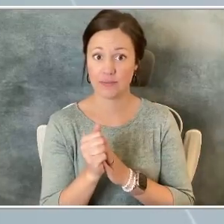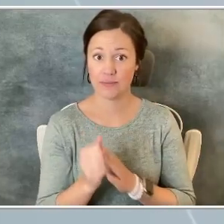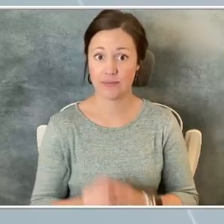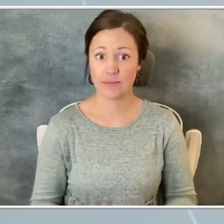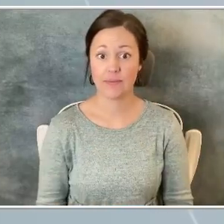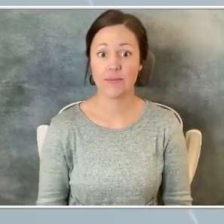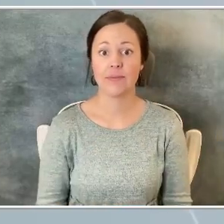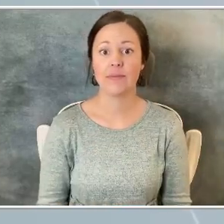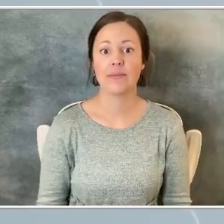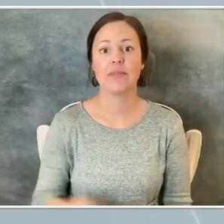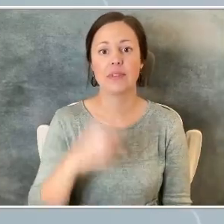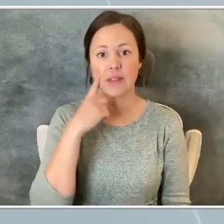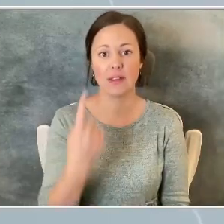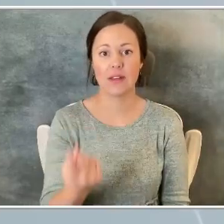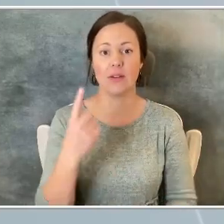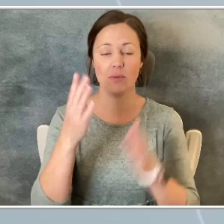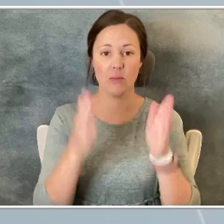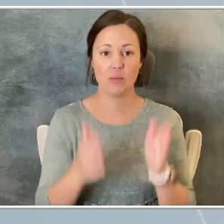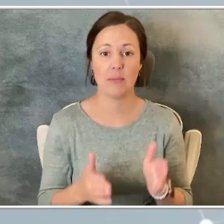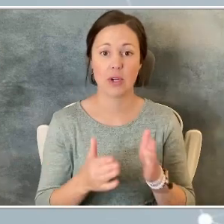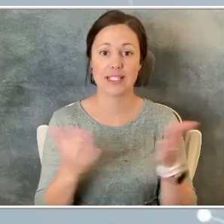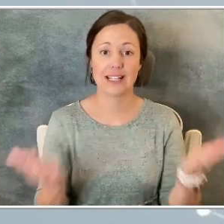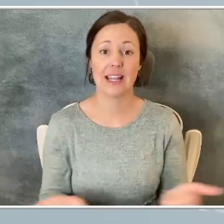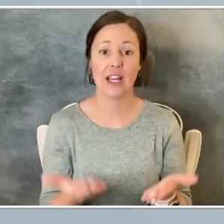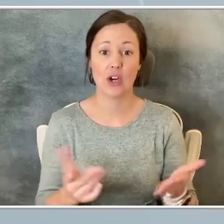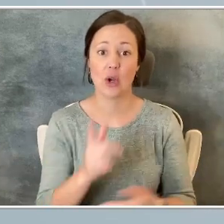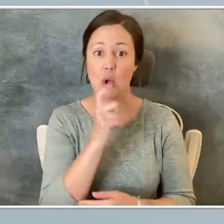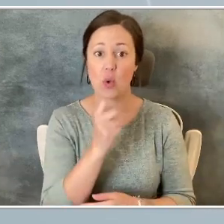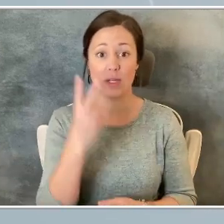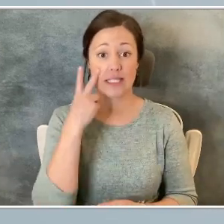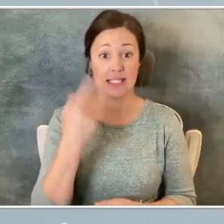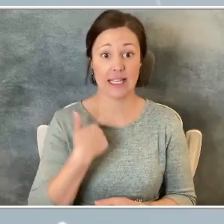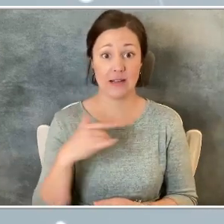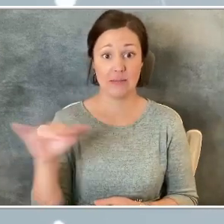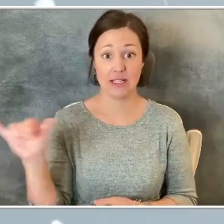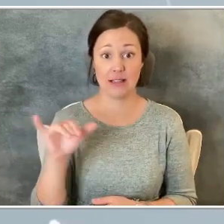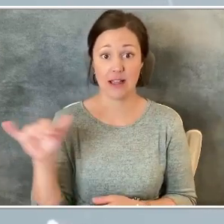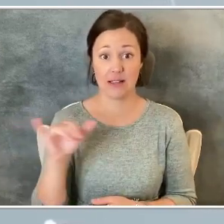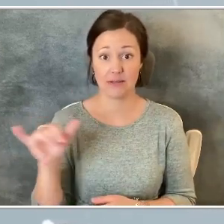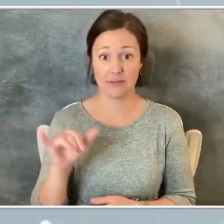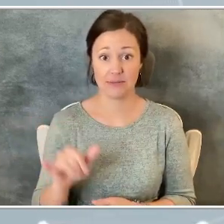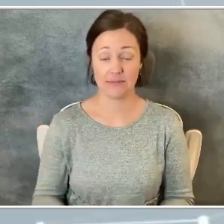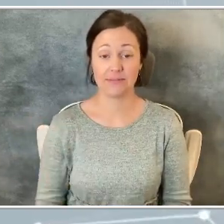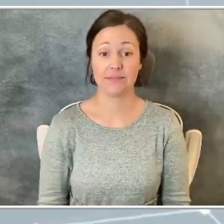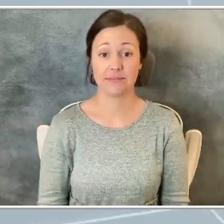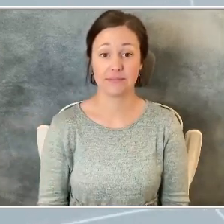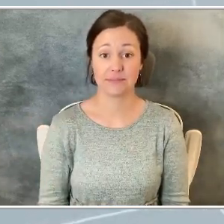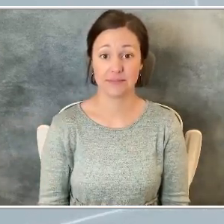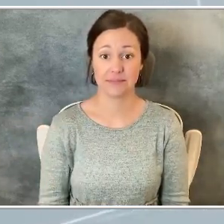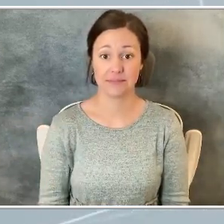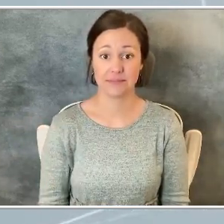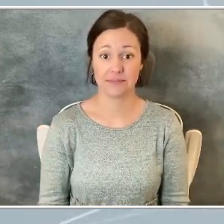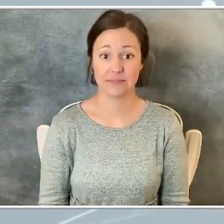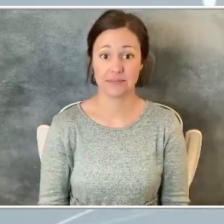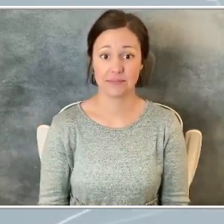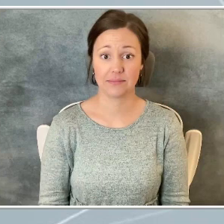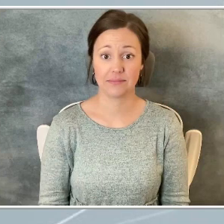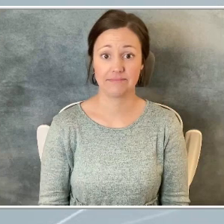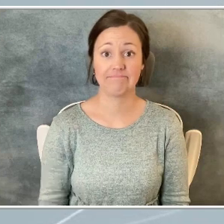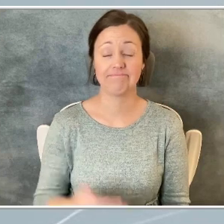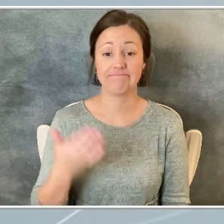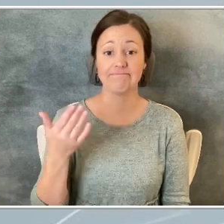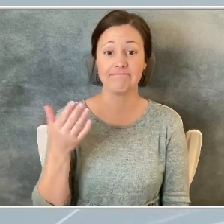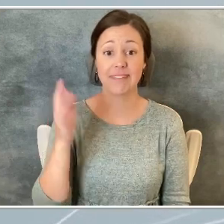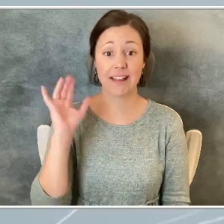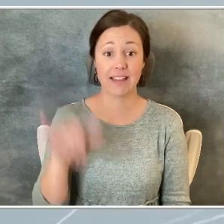only one person in this entire room who's ever seen me like this, or Michael, but this is cancer.